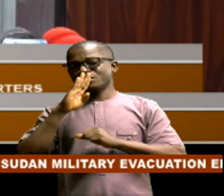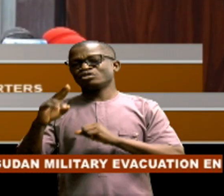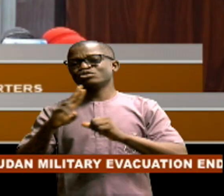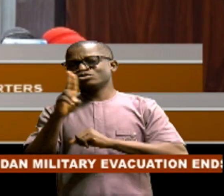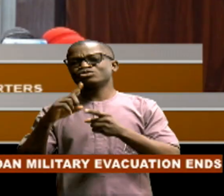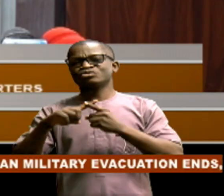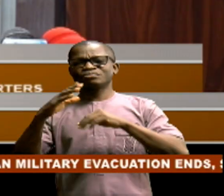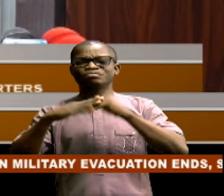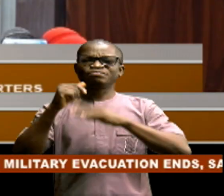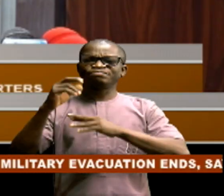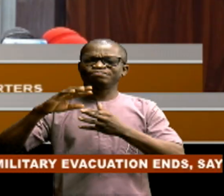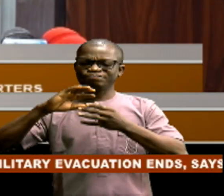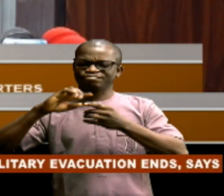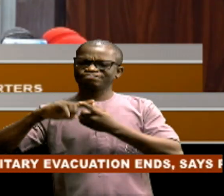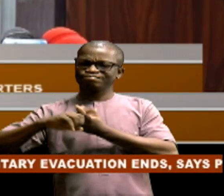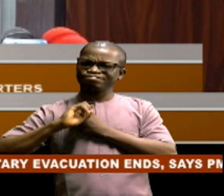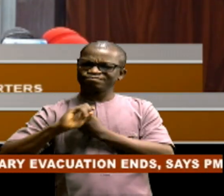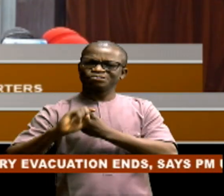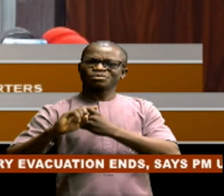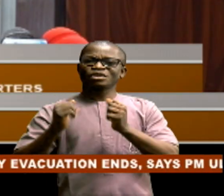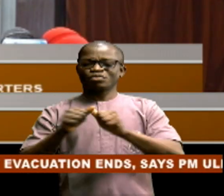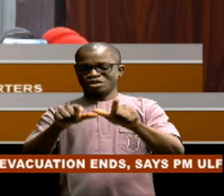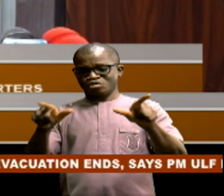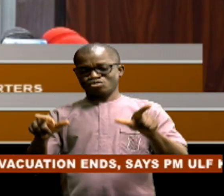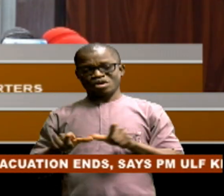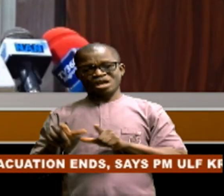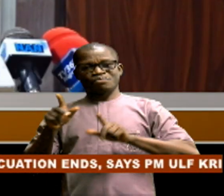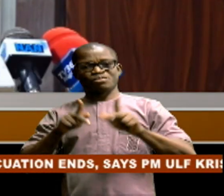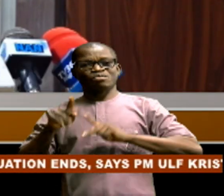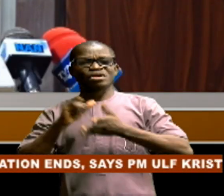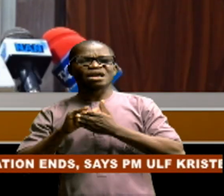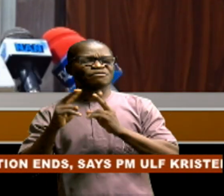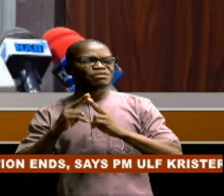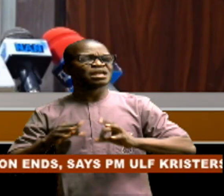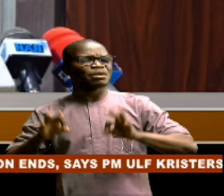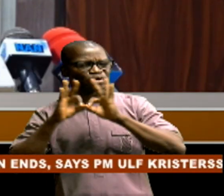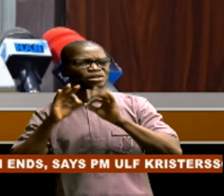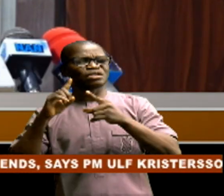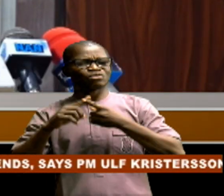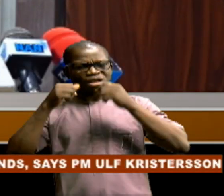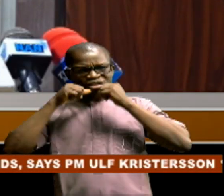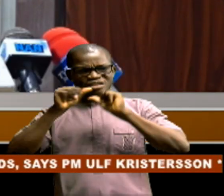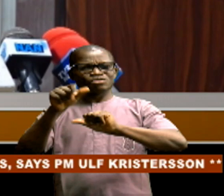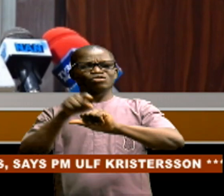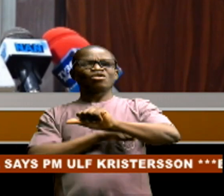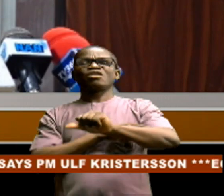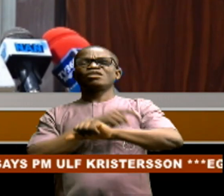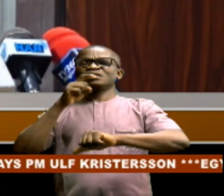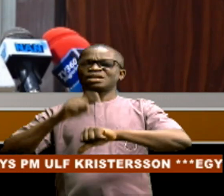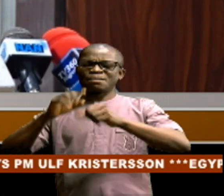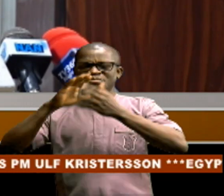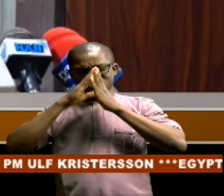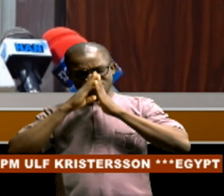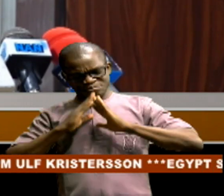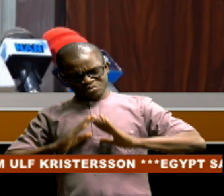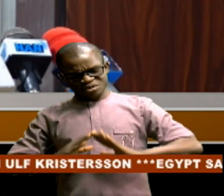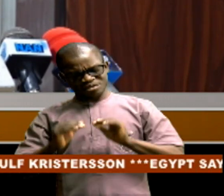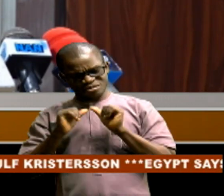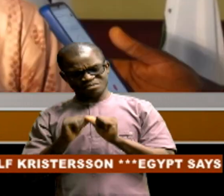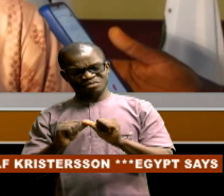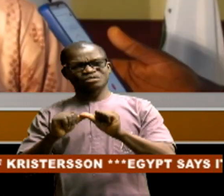local populations, which is critical for achieving long-term stability and security in conflict